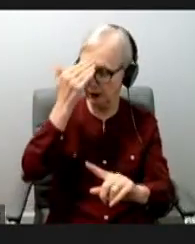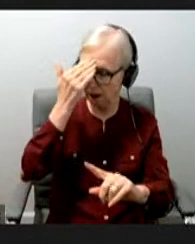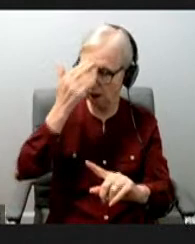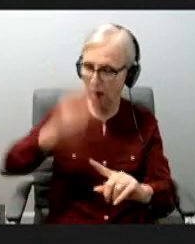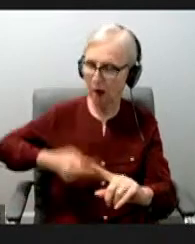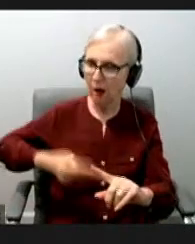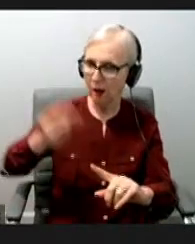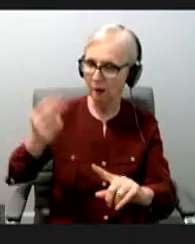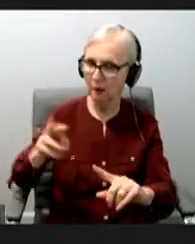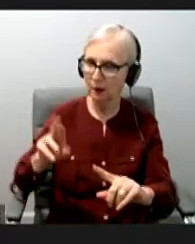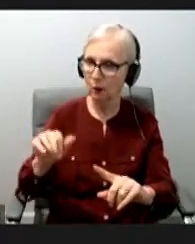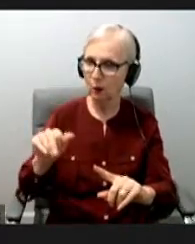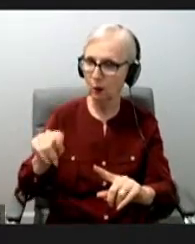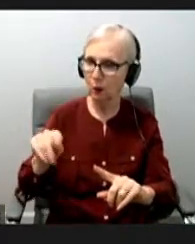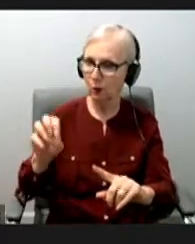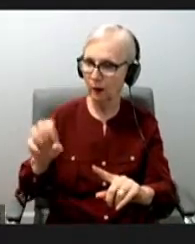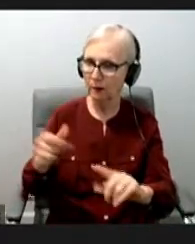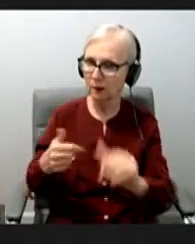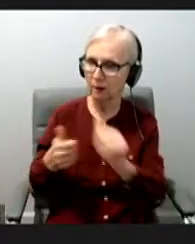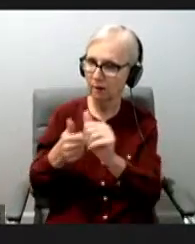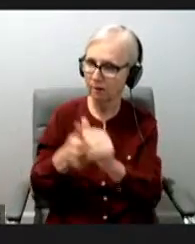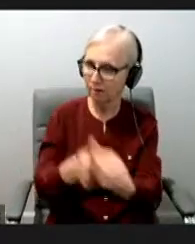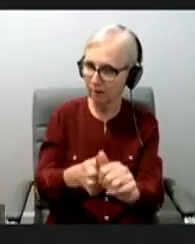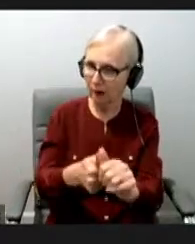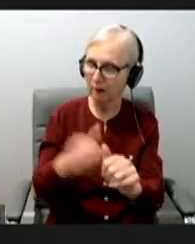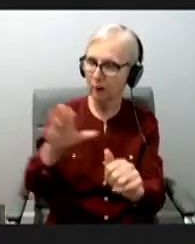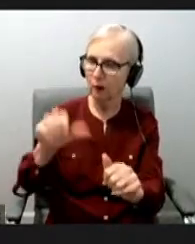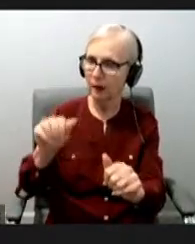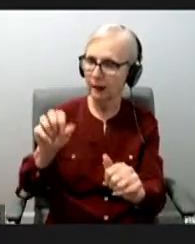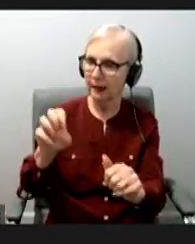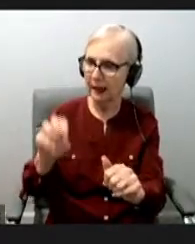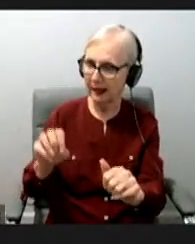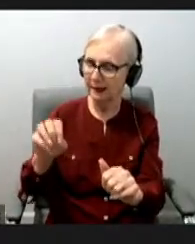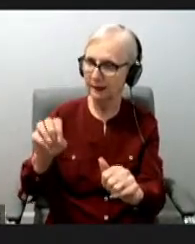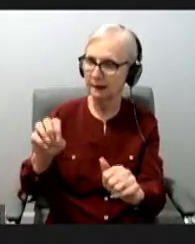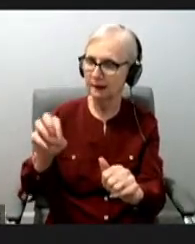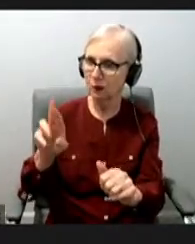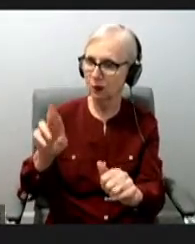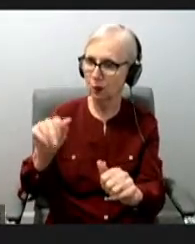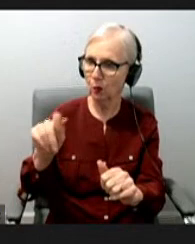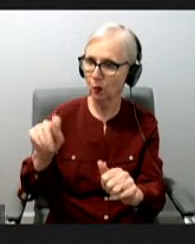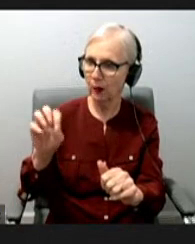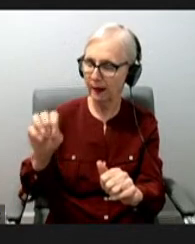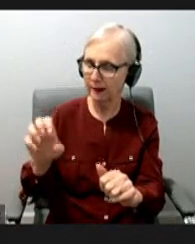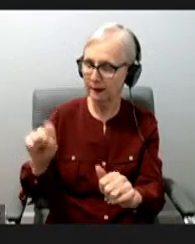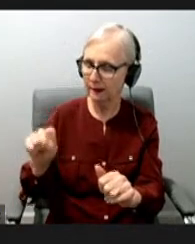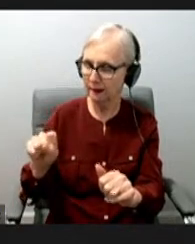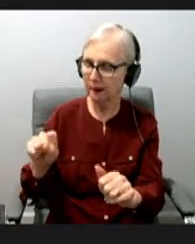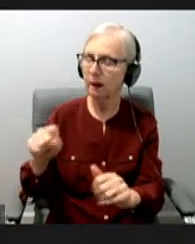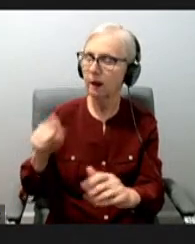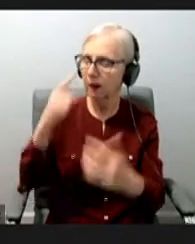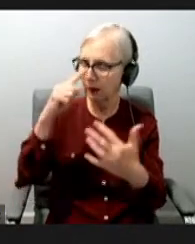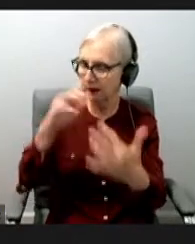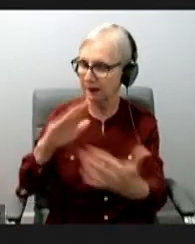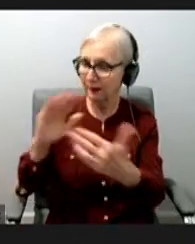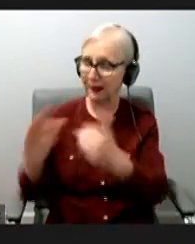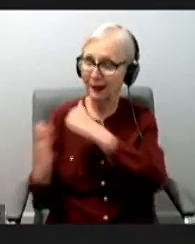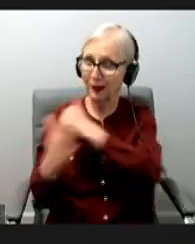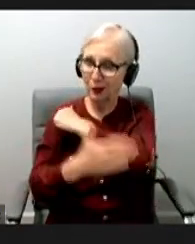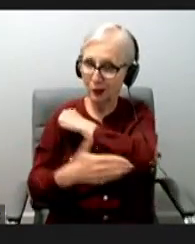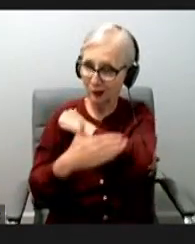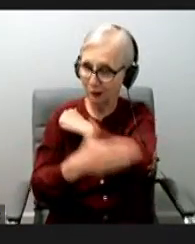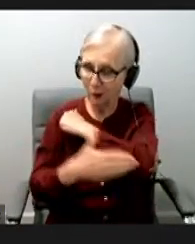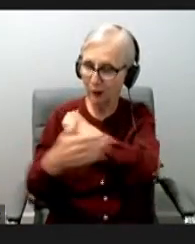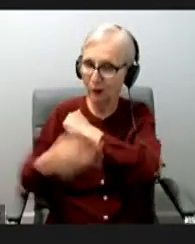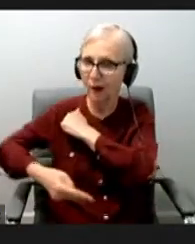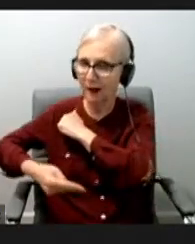rates among children are going to follow case rates. And so while I don't have the data right in front of me, I would expect that in communities where we're seeing high case